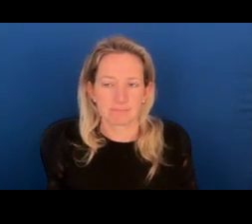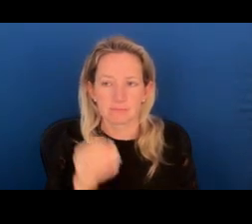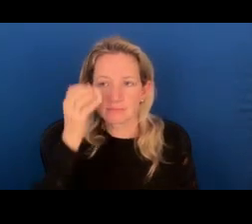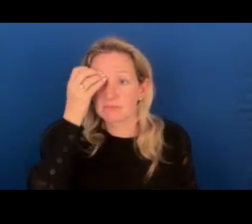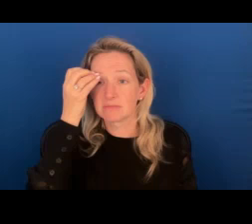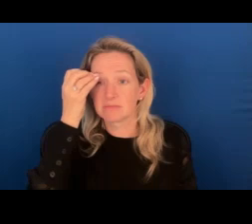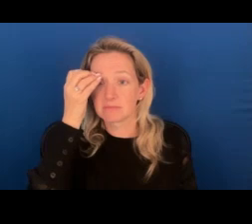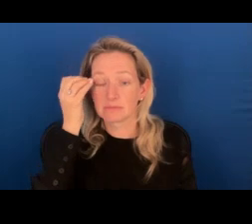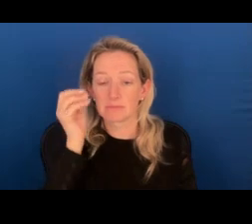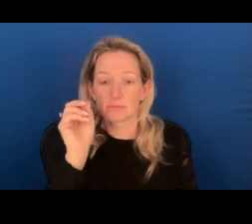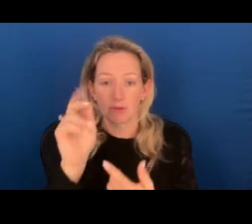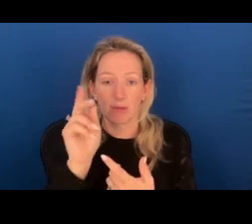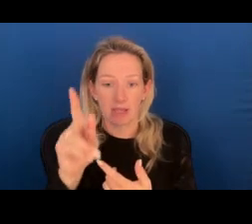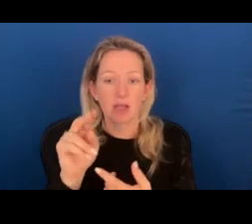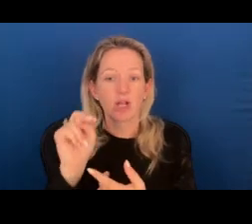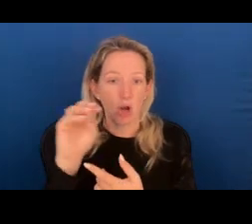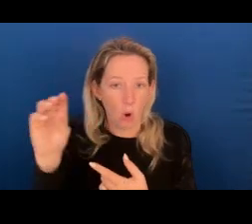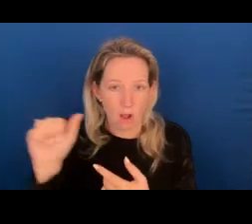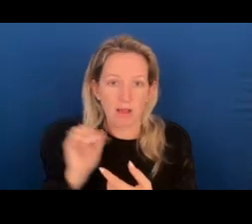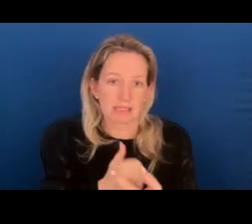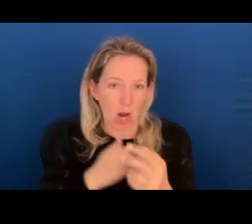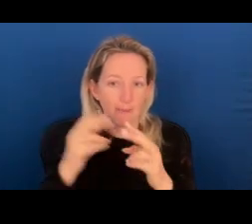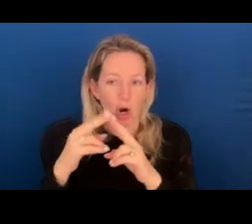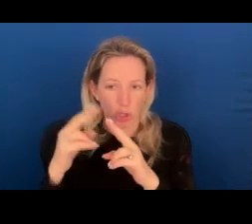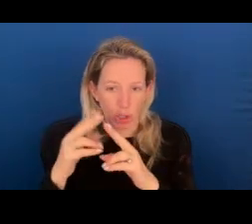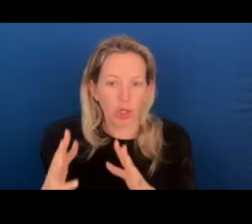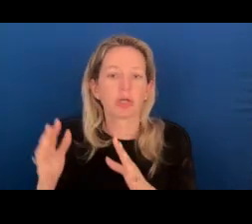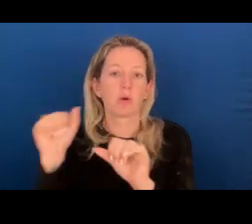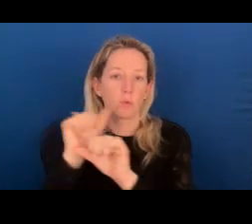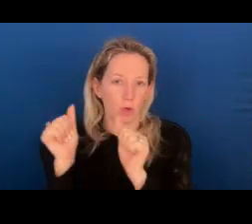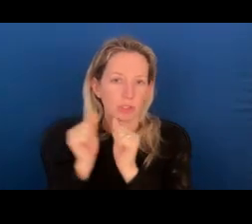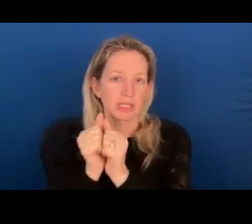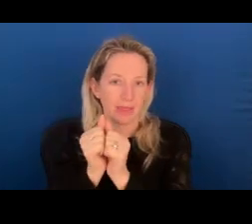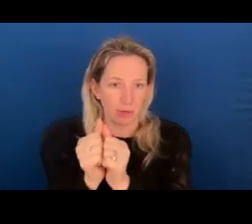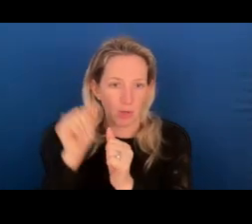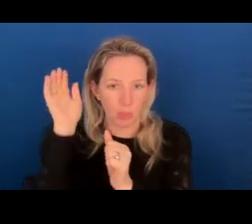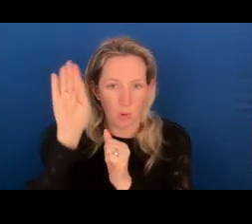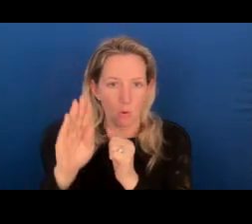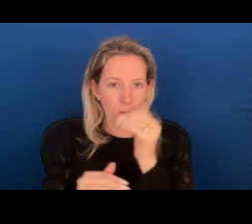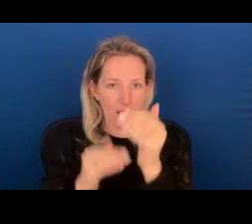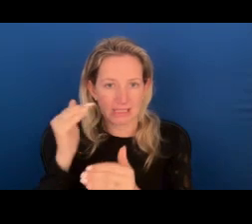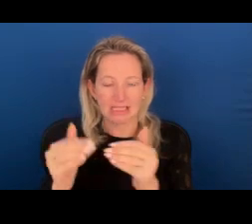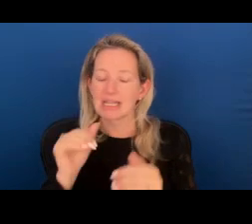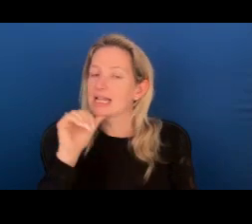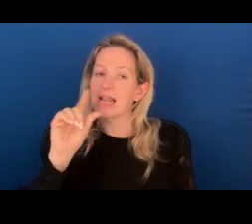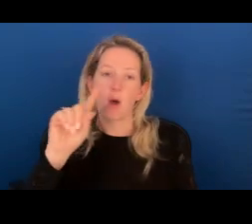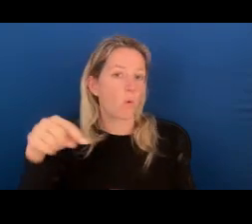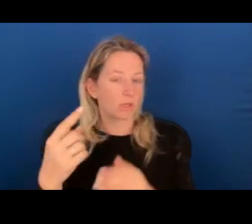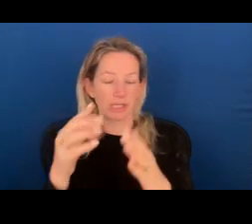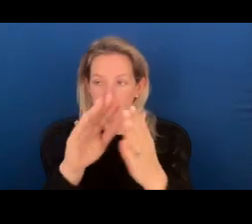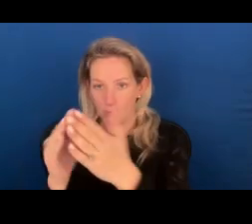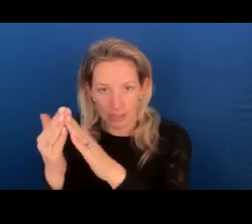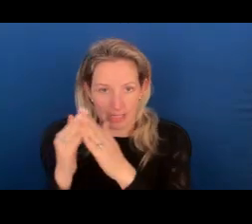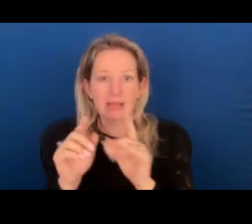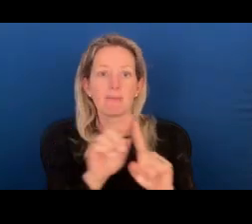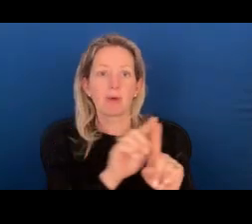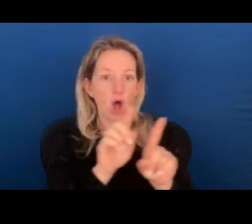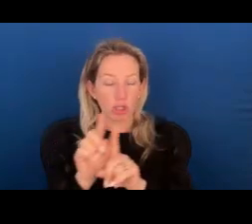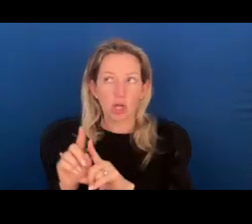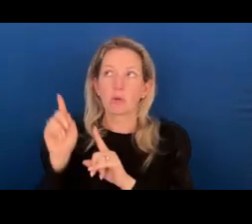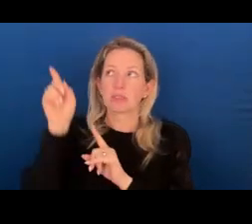Zach's my partner, Noah's our partner. We're gonna work together through the entire process. So it's not just the communities, but it's the regulatory agencies, it's